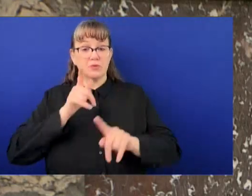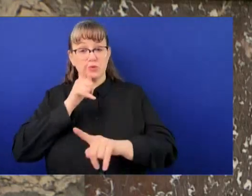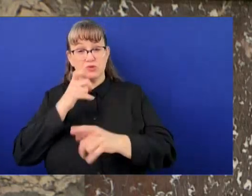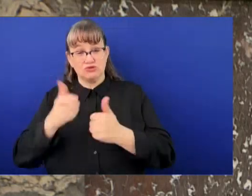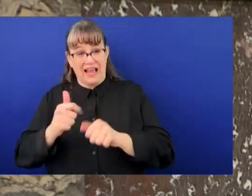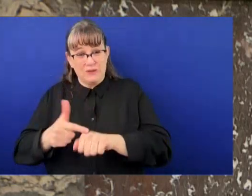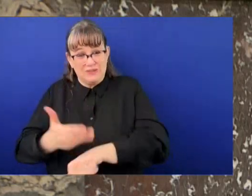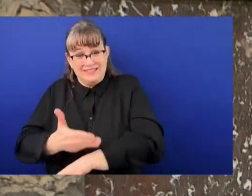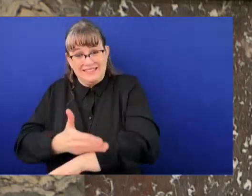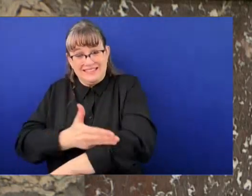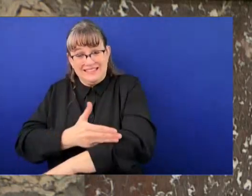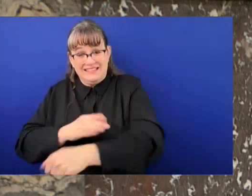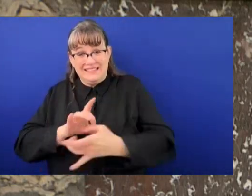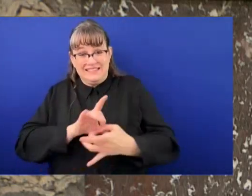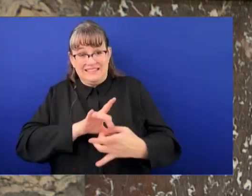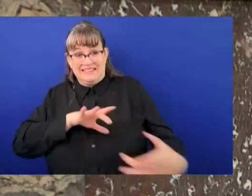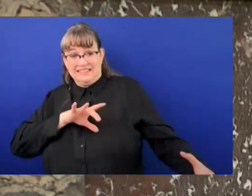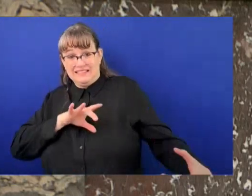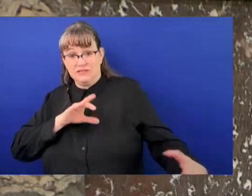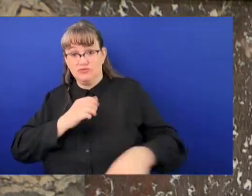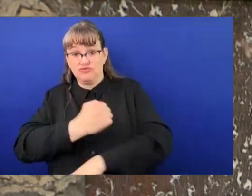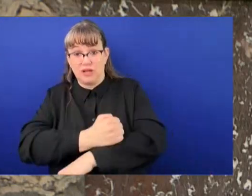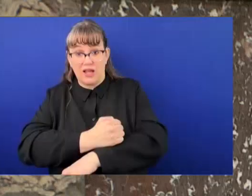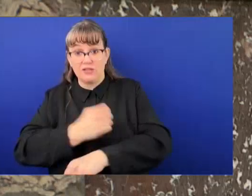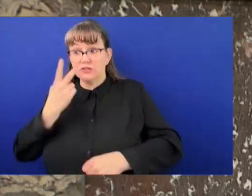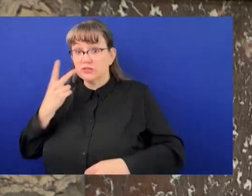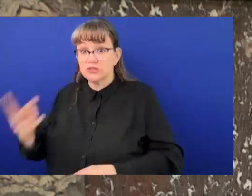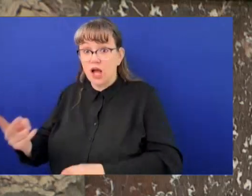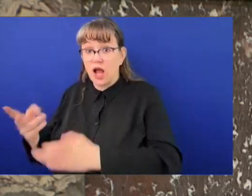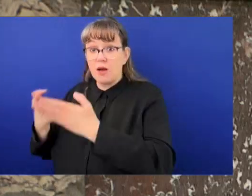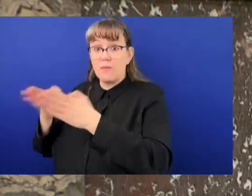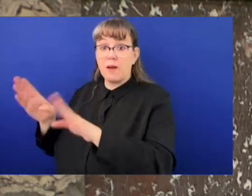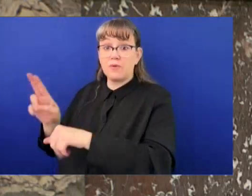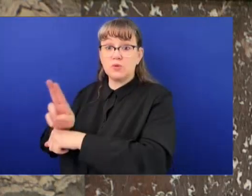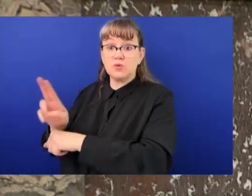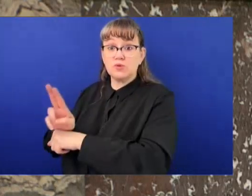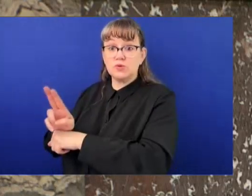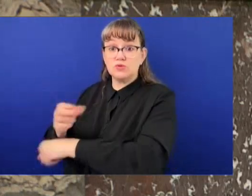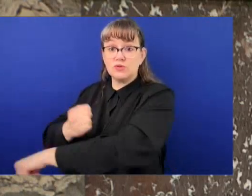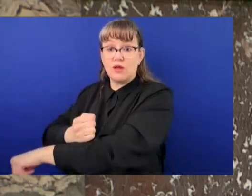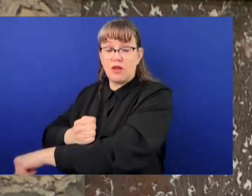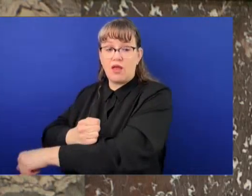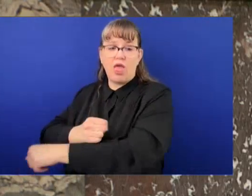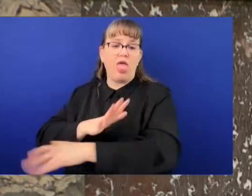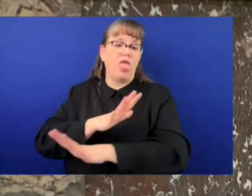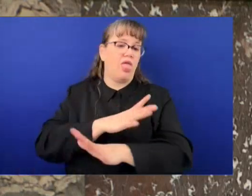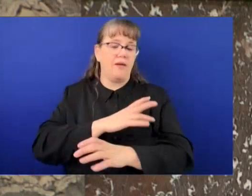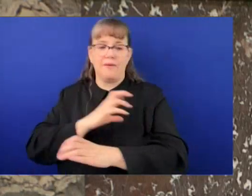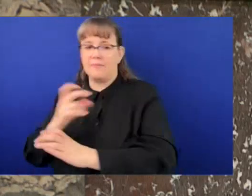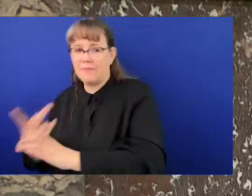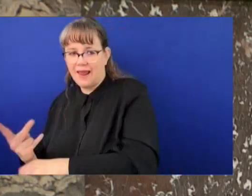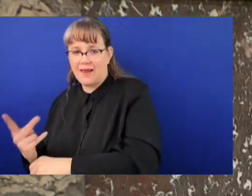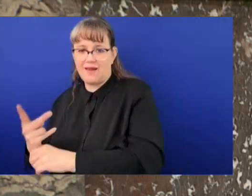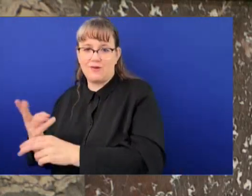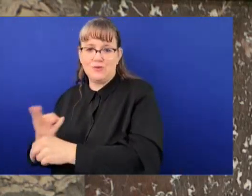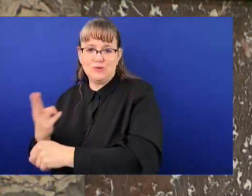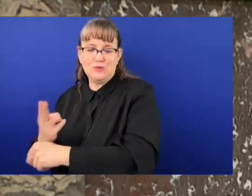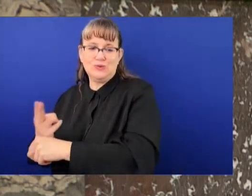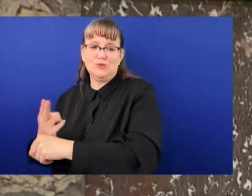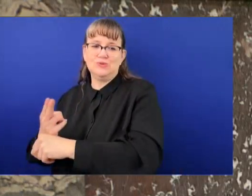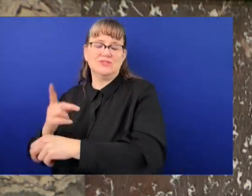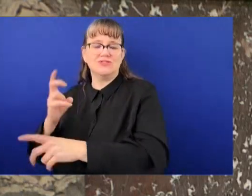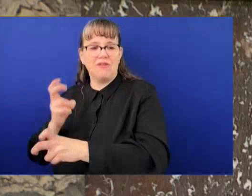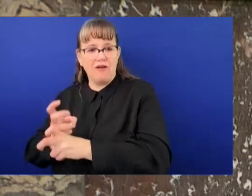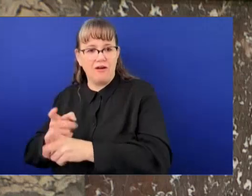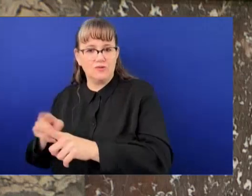decriminalization initiative and recriminalize public drug use. And we're going to make sure that we're going to